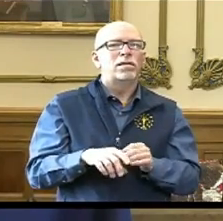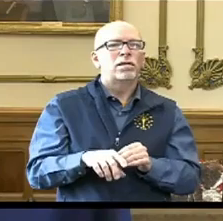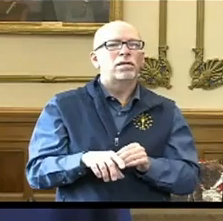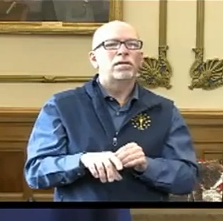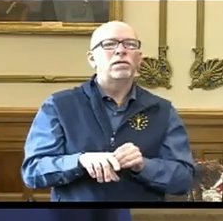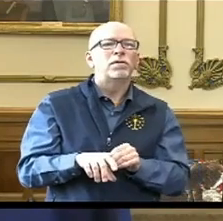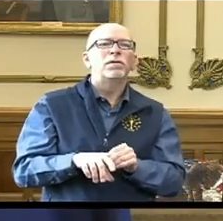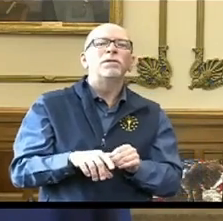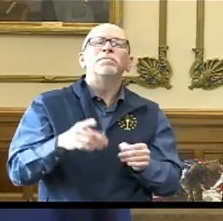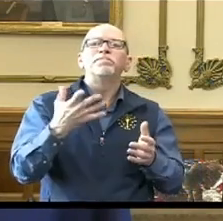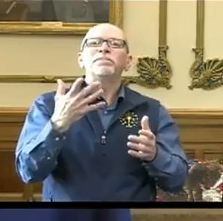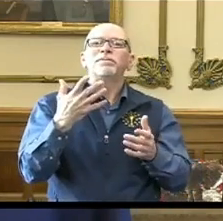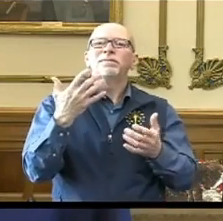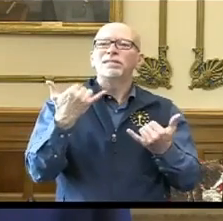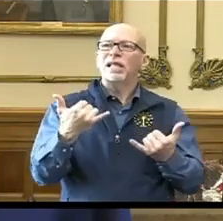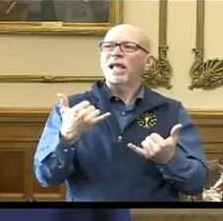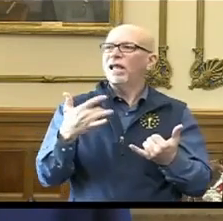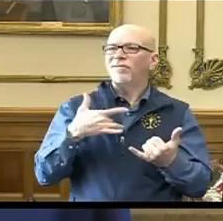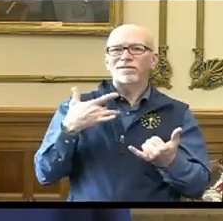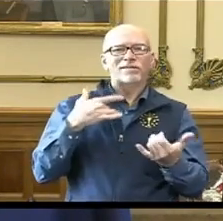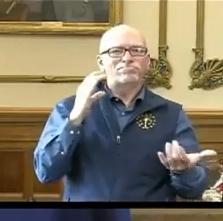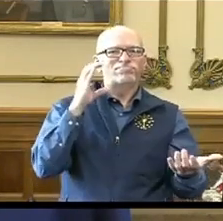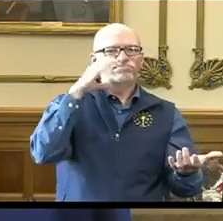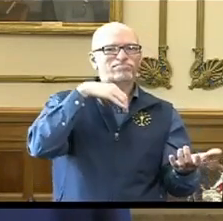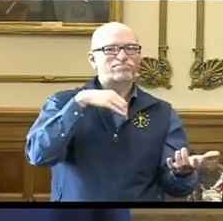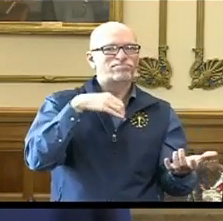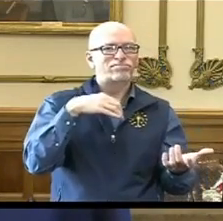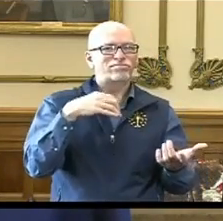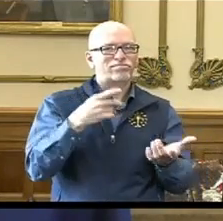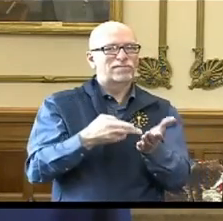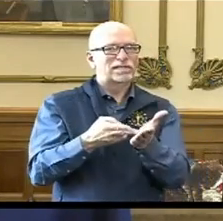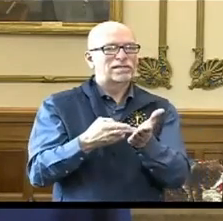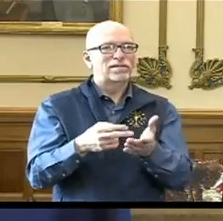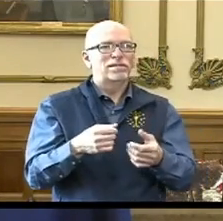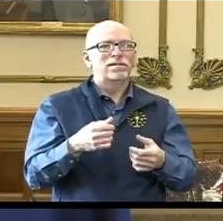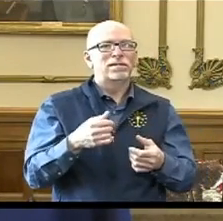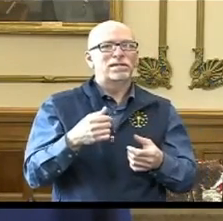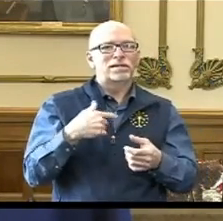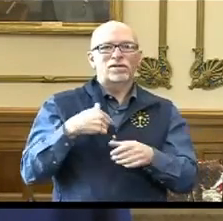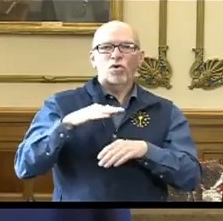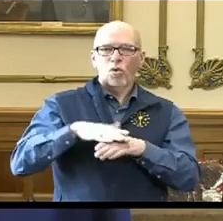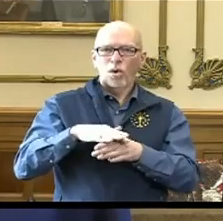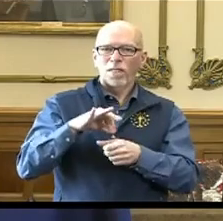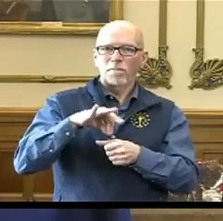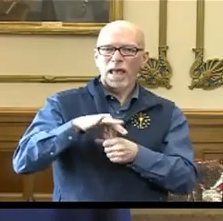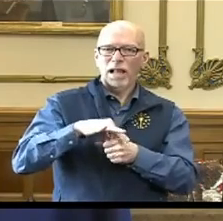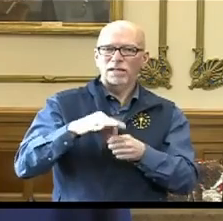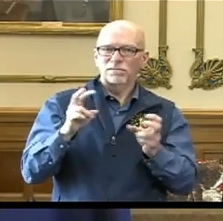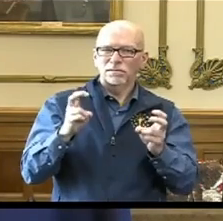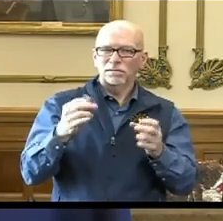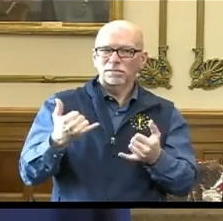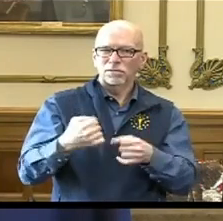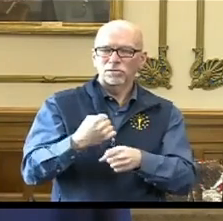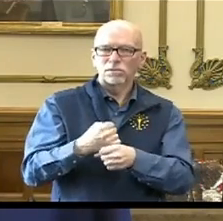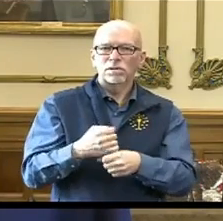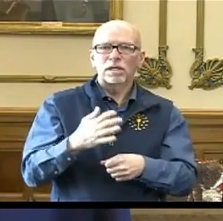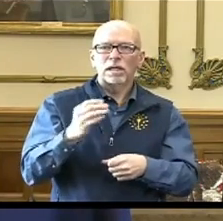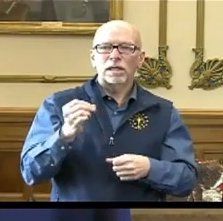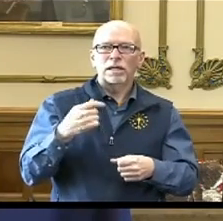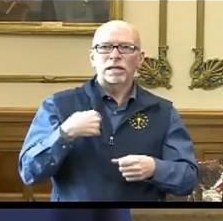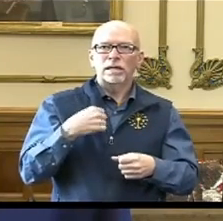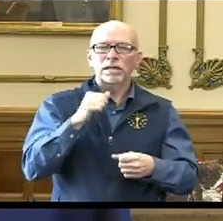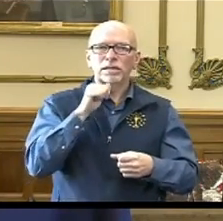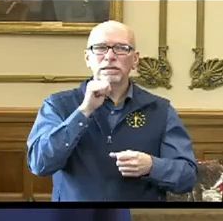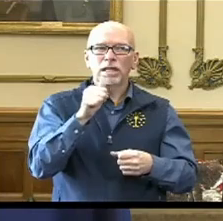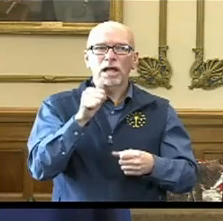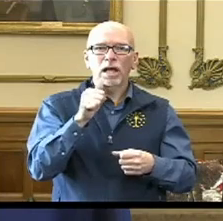look, it's a little bit eerie, to be honest with you, to be on the ballot and not